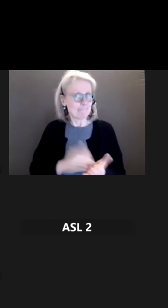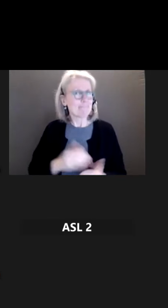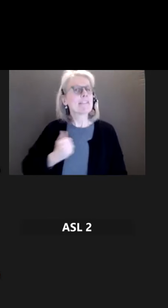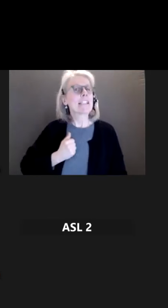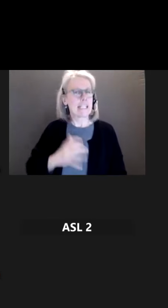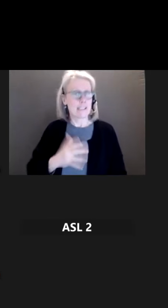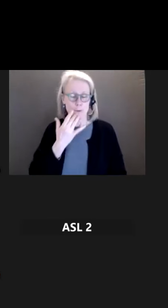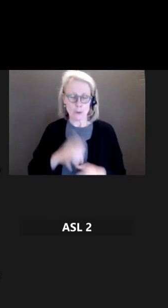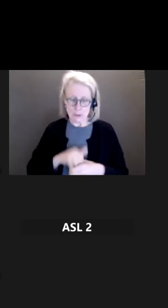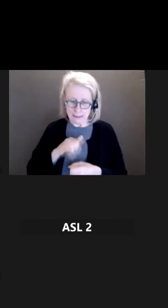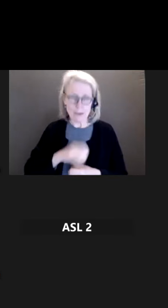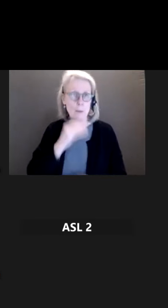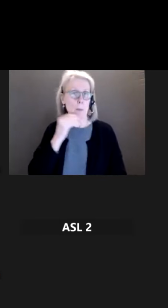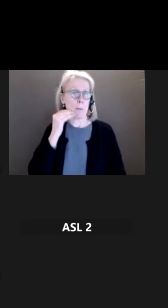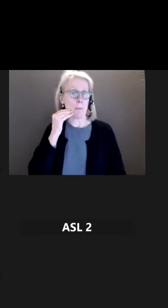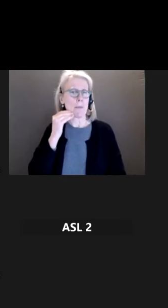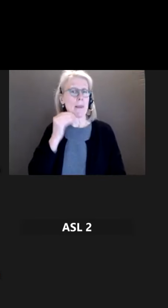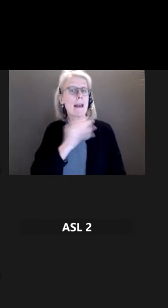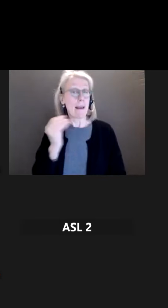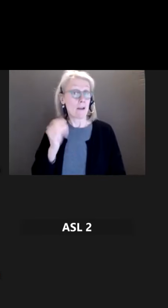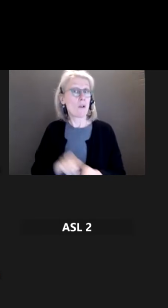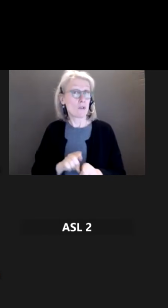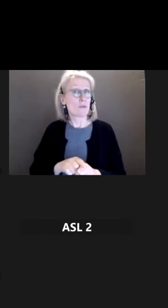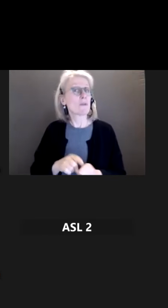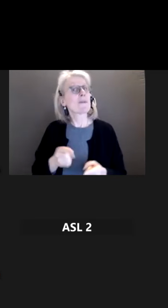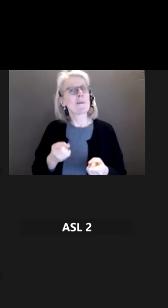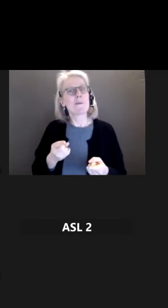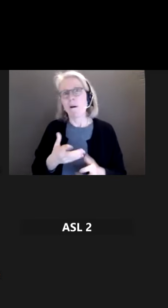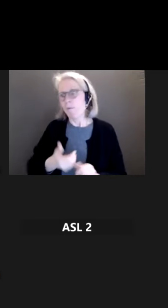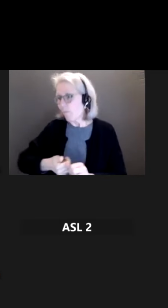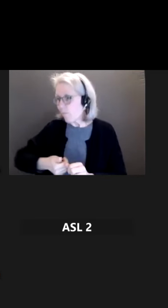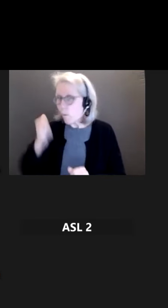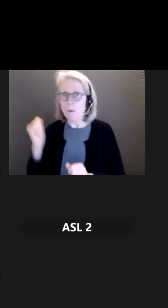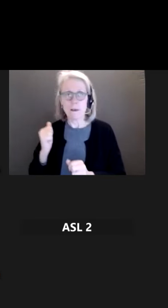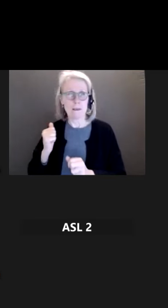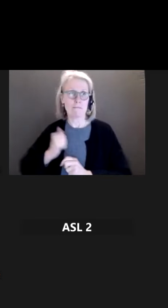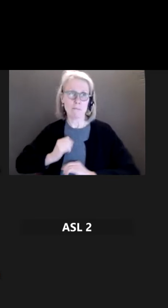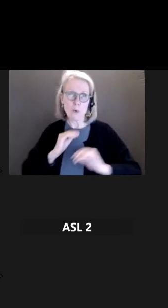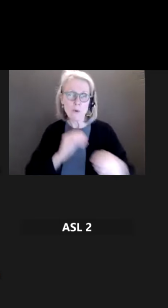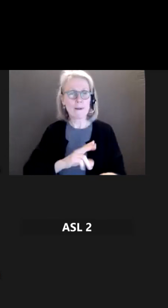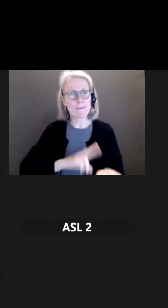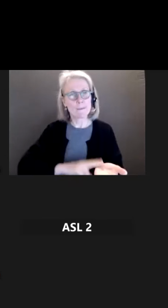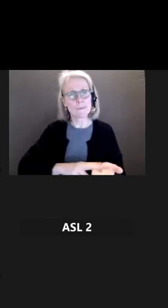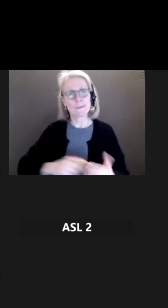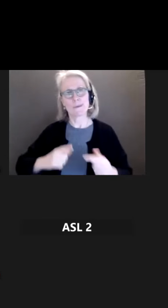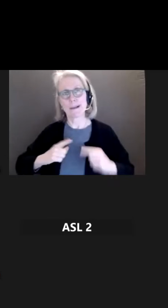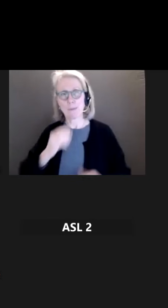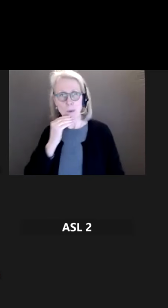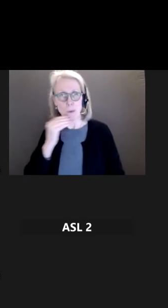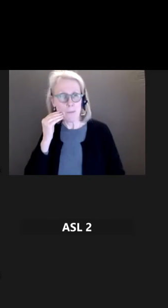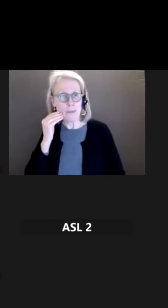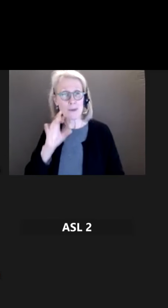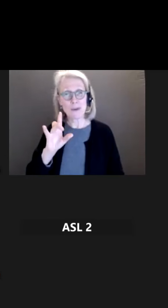homes, but now also explicitly want to avoid moving into long-term care homes. So 85% of Canadians of